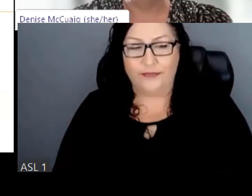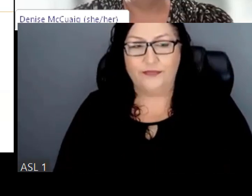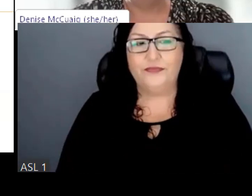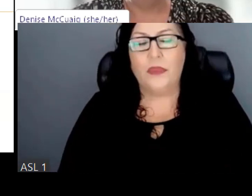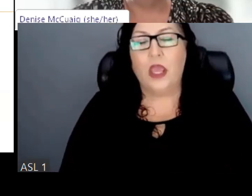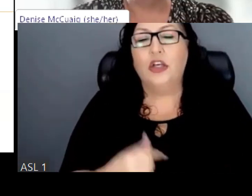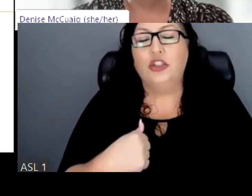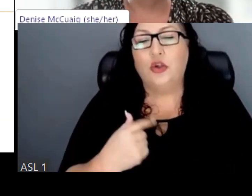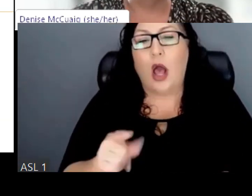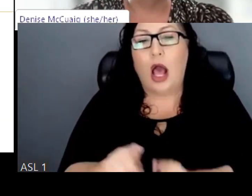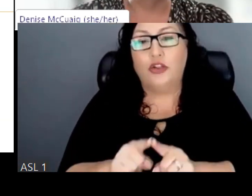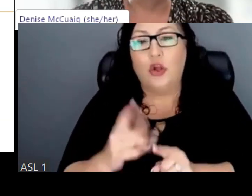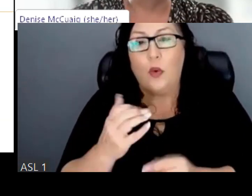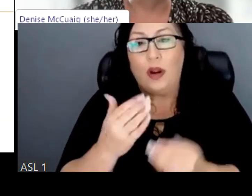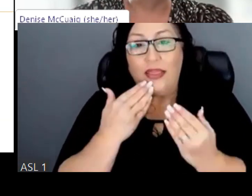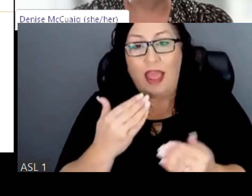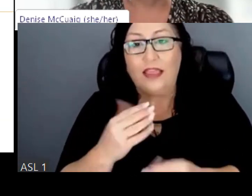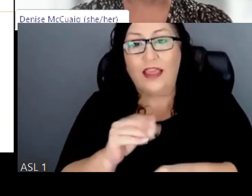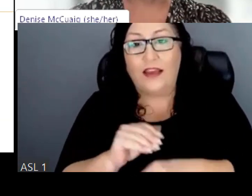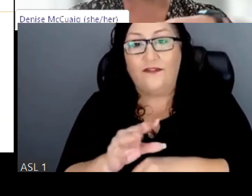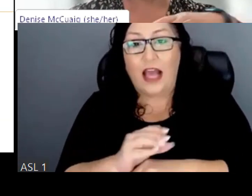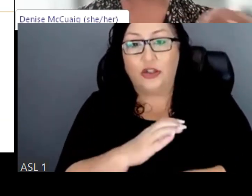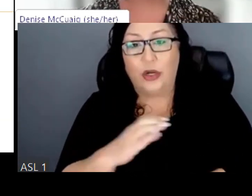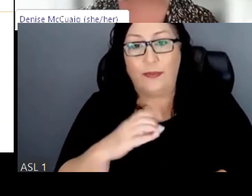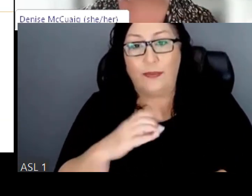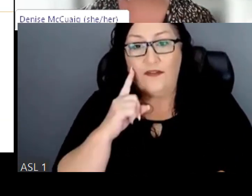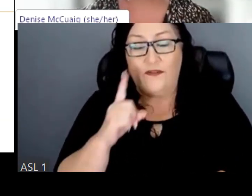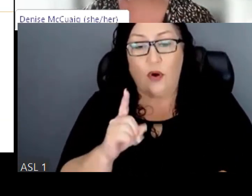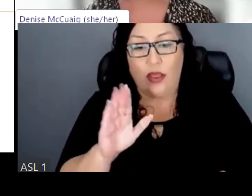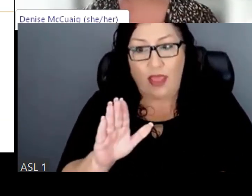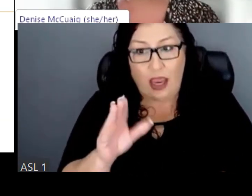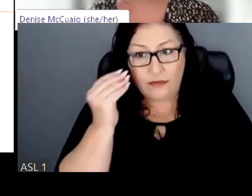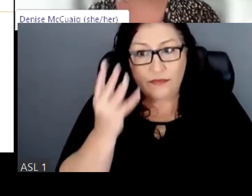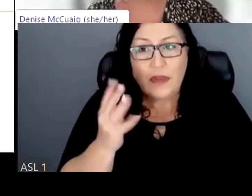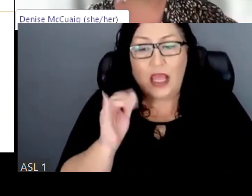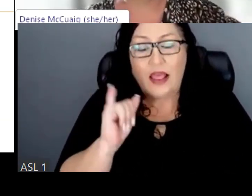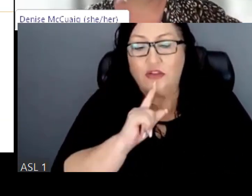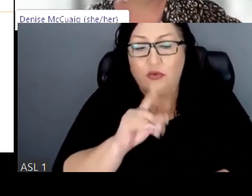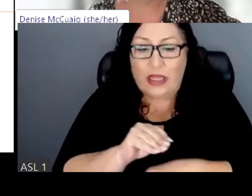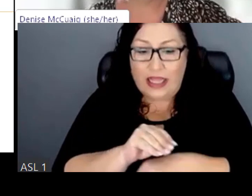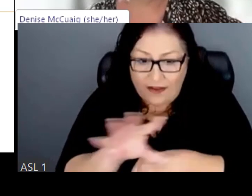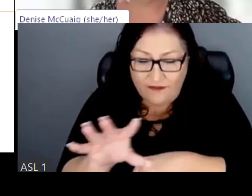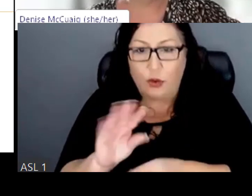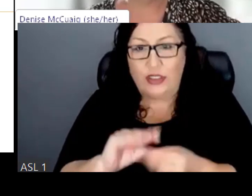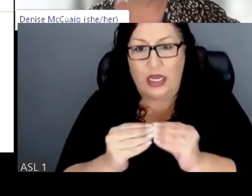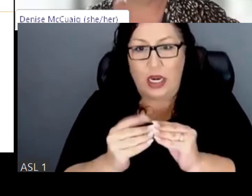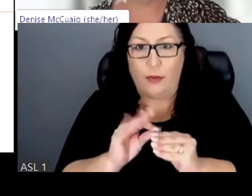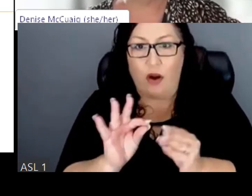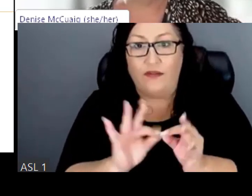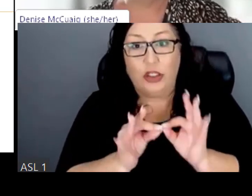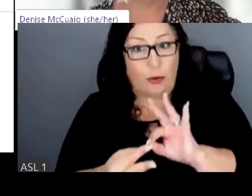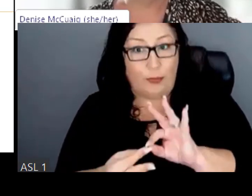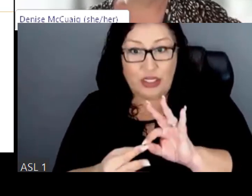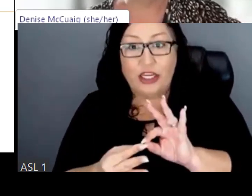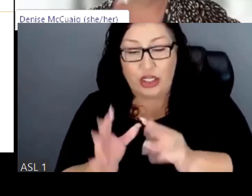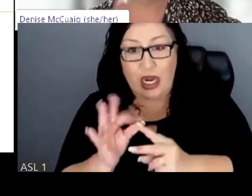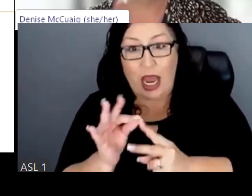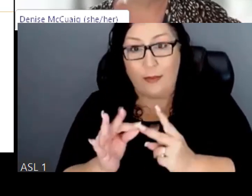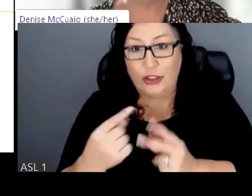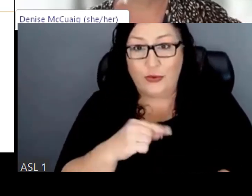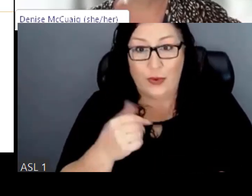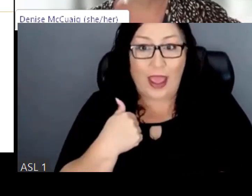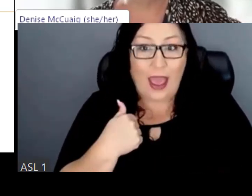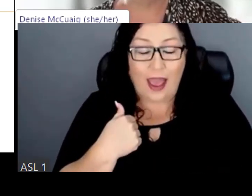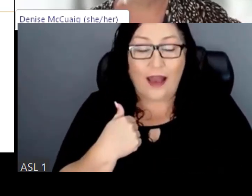today. And so I'd also like to thank the advisory committee for their insights that have influenced the number of